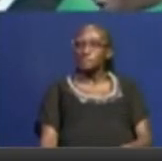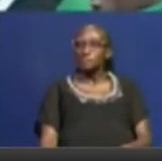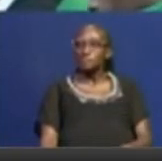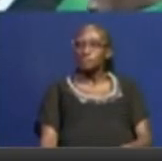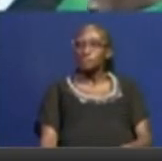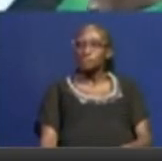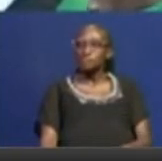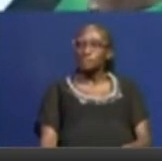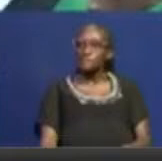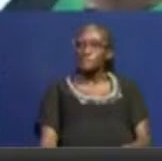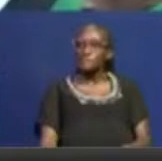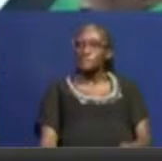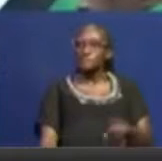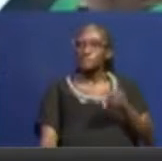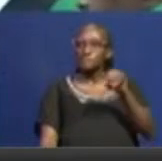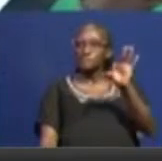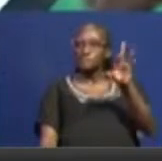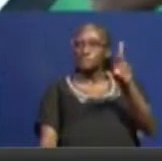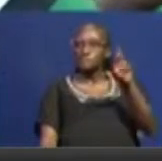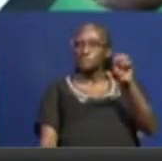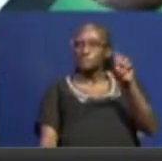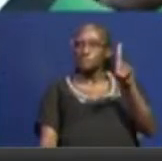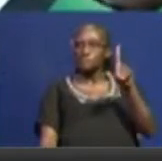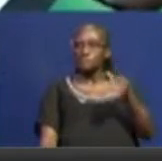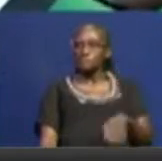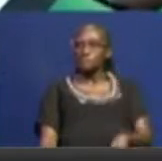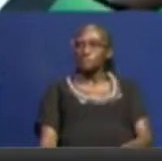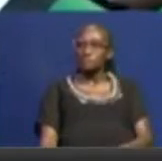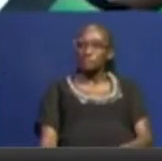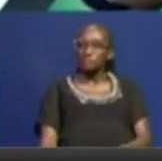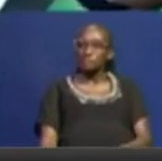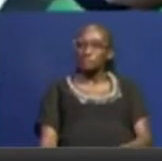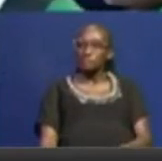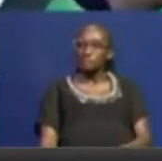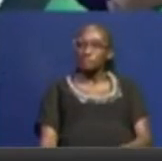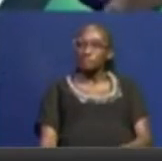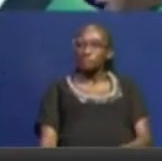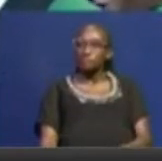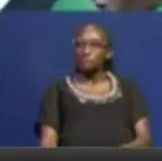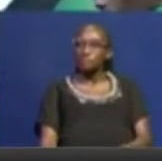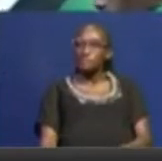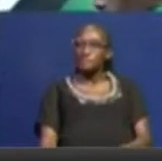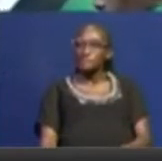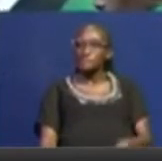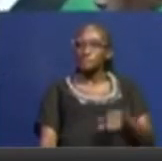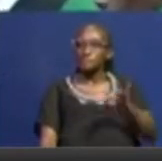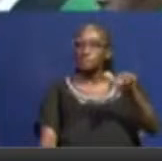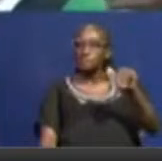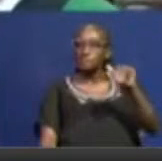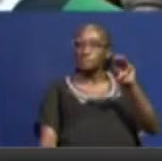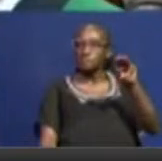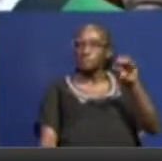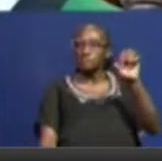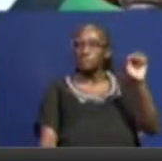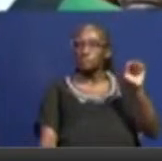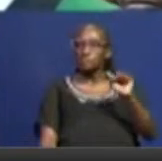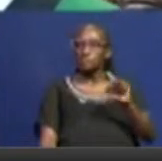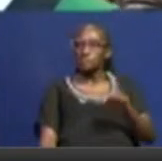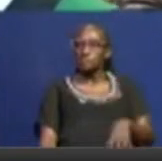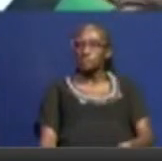Mount Elgon Fred Kapondi Chesebe. Muhoroni James Onyango Oyo.